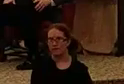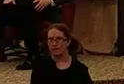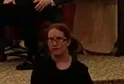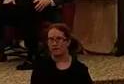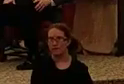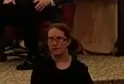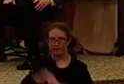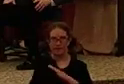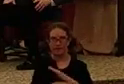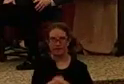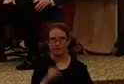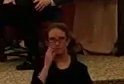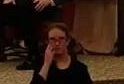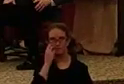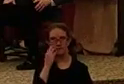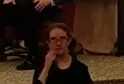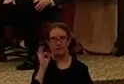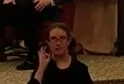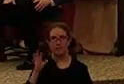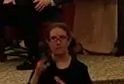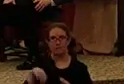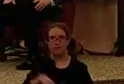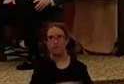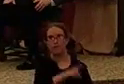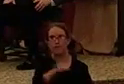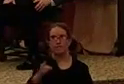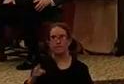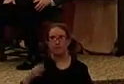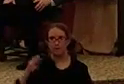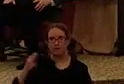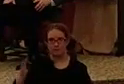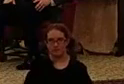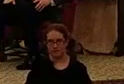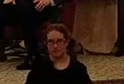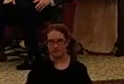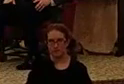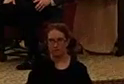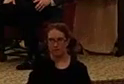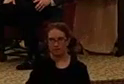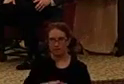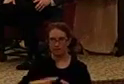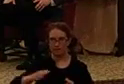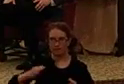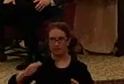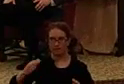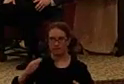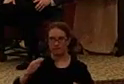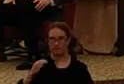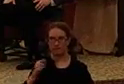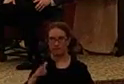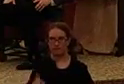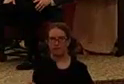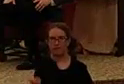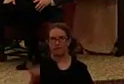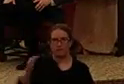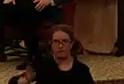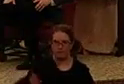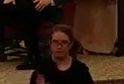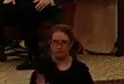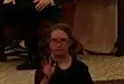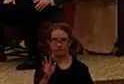He said, get in. Pastor walked around to the other side, and as he's opening the door, the guy's shoving the pistol up in the